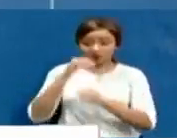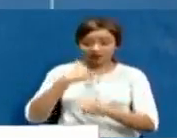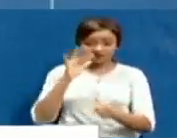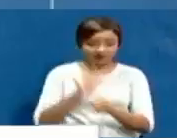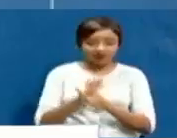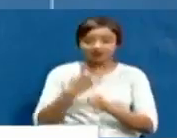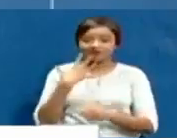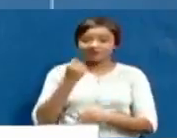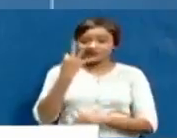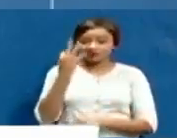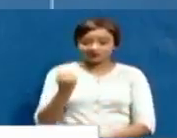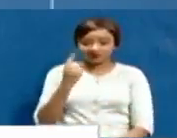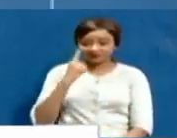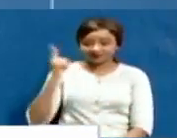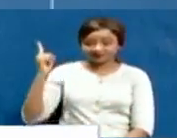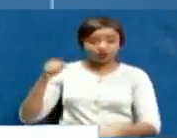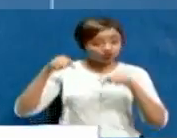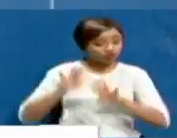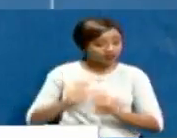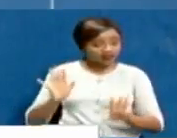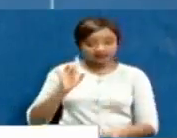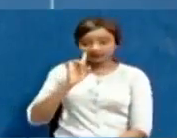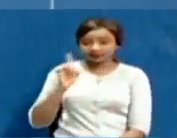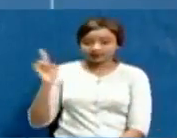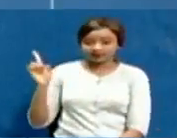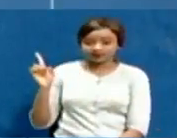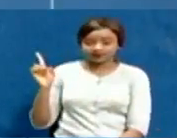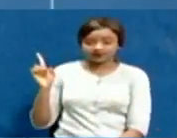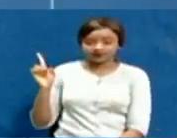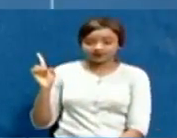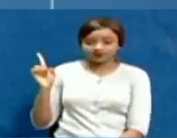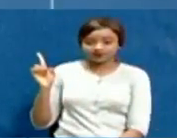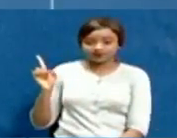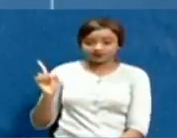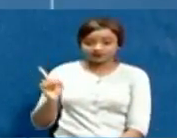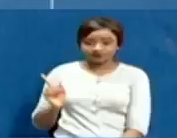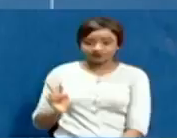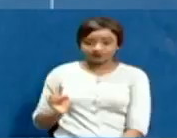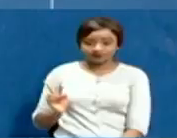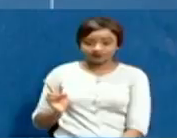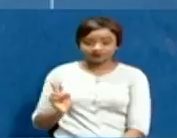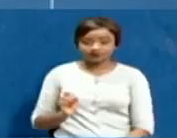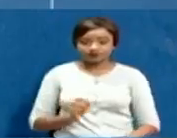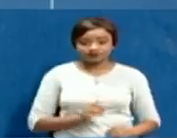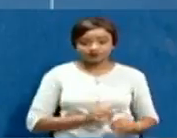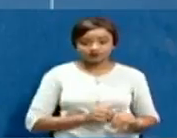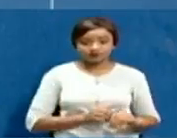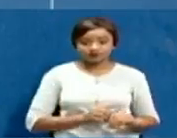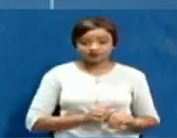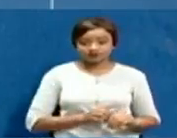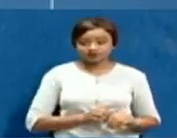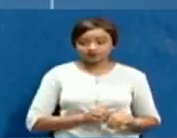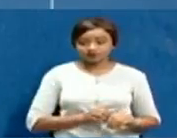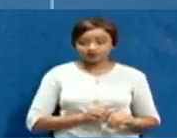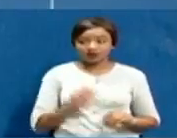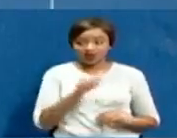for 535 cases, Kiambu with 56, Kajiado with 28, Nyeri with 24, Busia, Machakos,